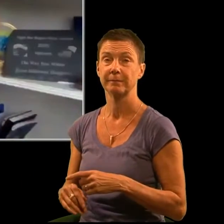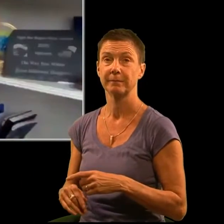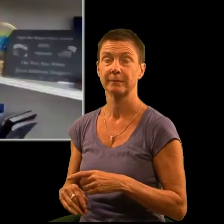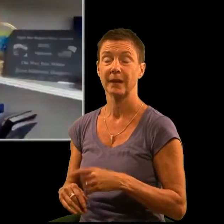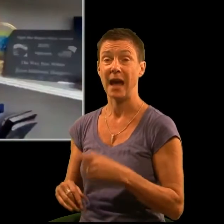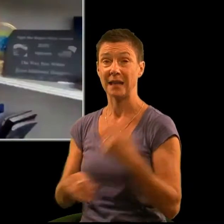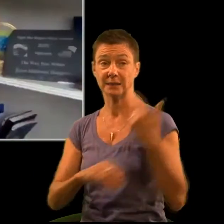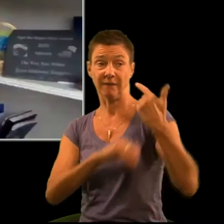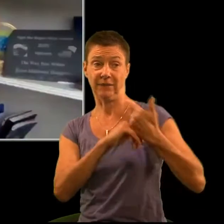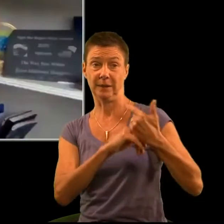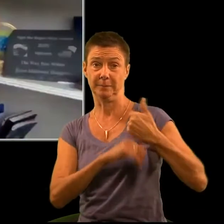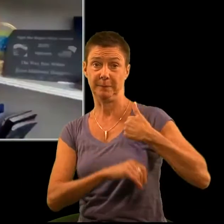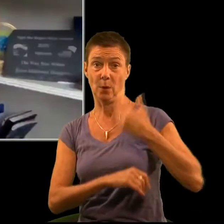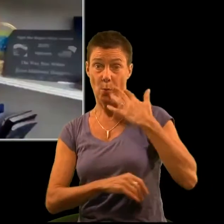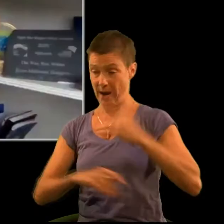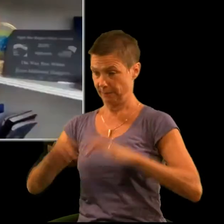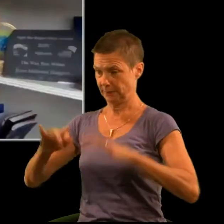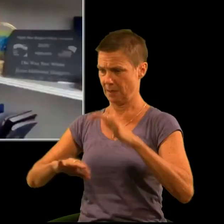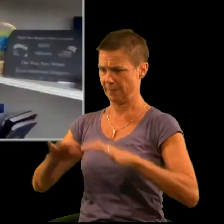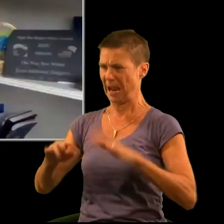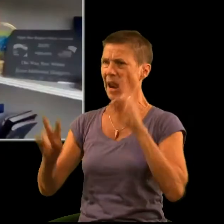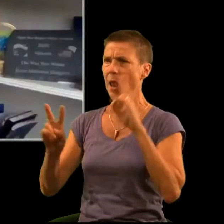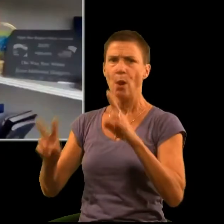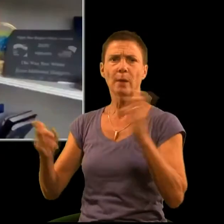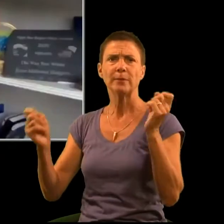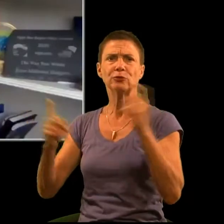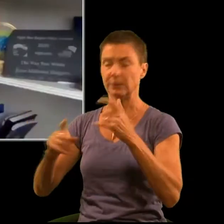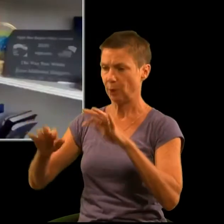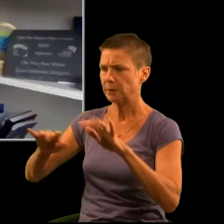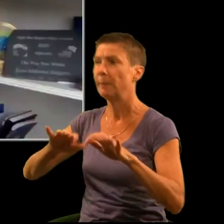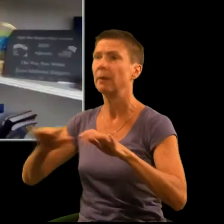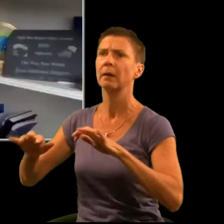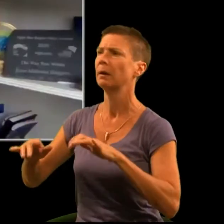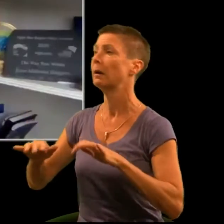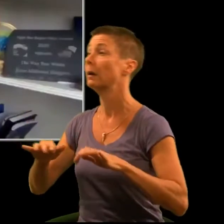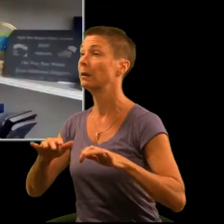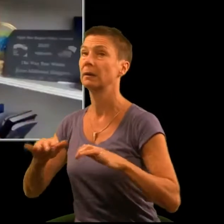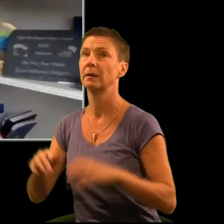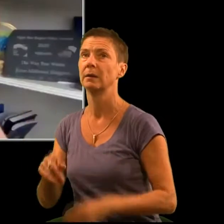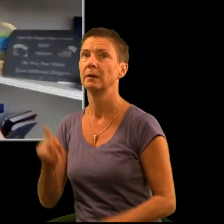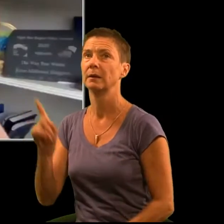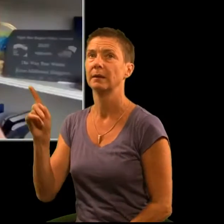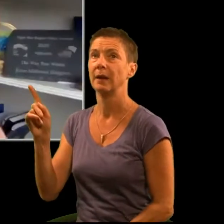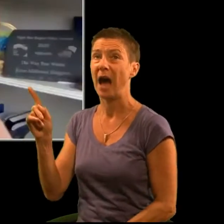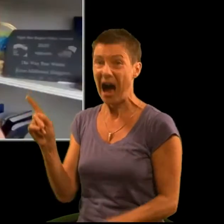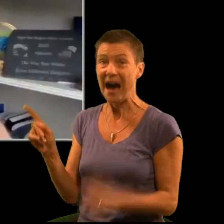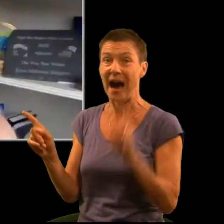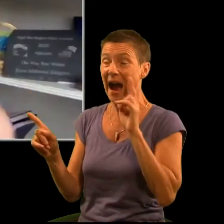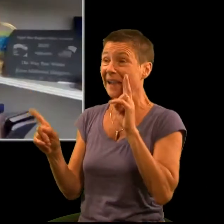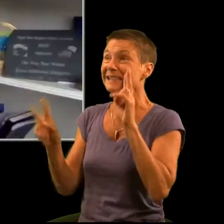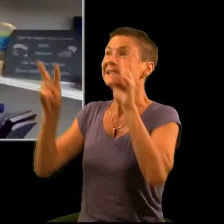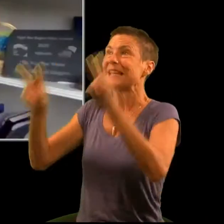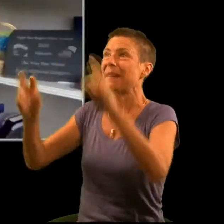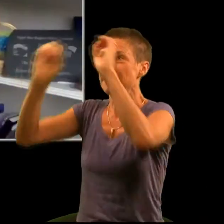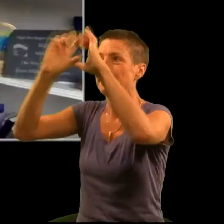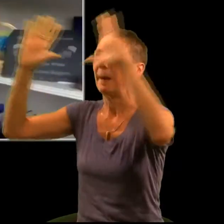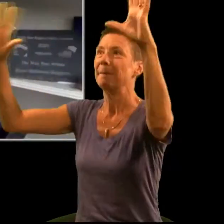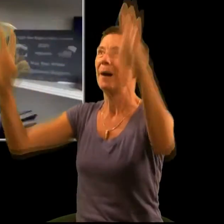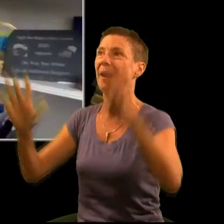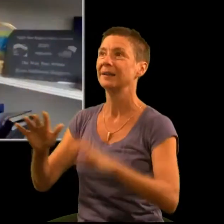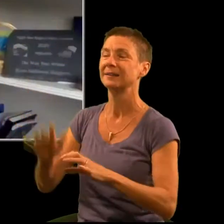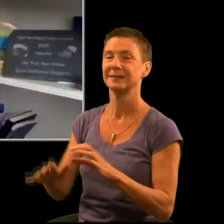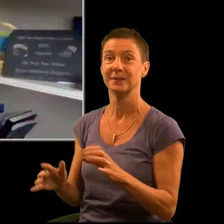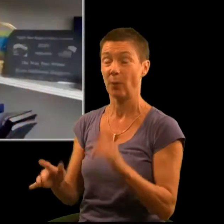bit strange because I'm just sort of looking over the top of the computer monitor, sort of going, I am seeing them in my mind's